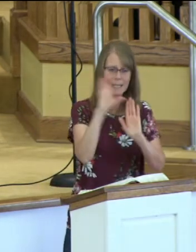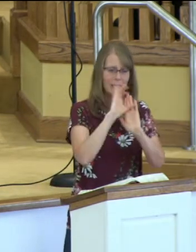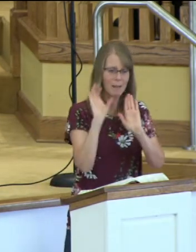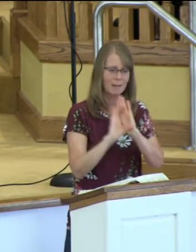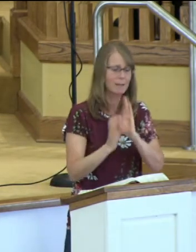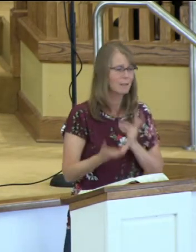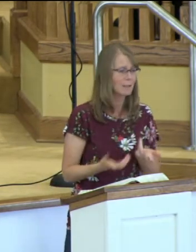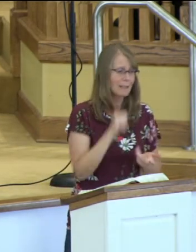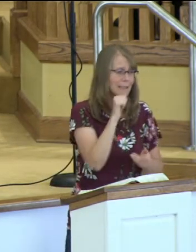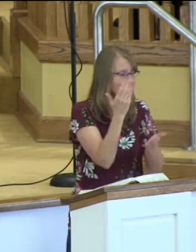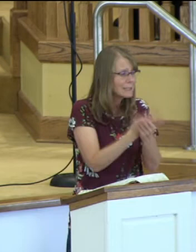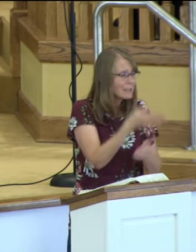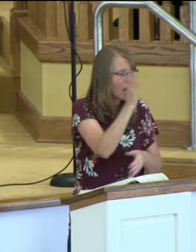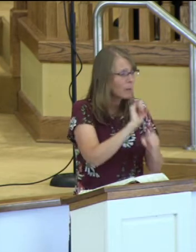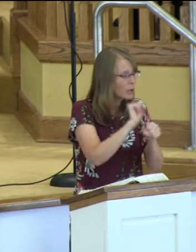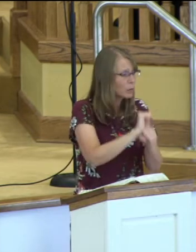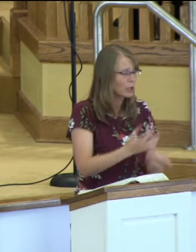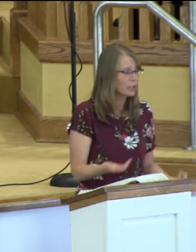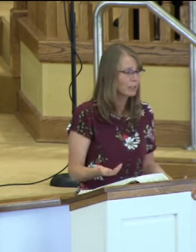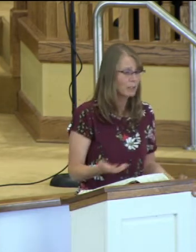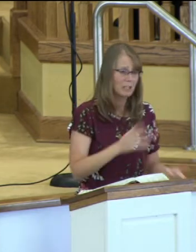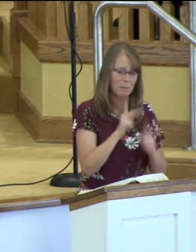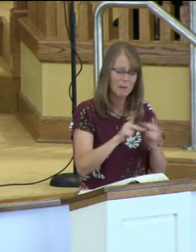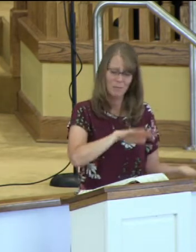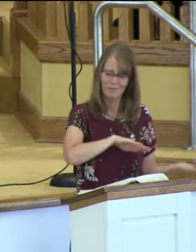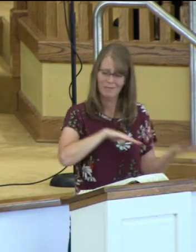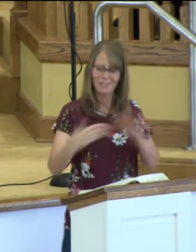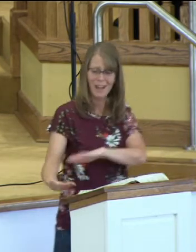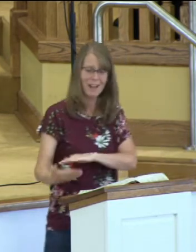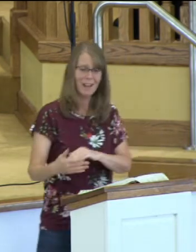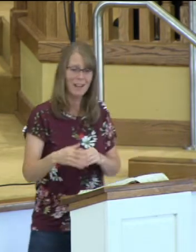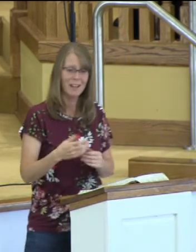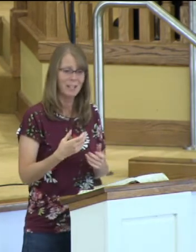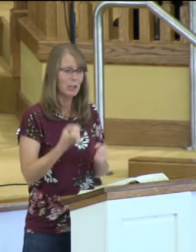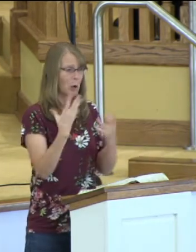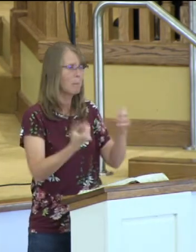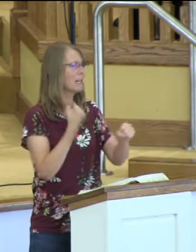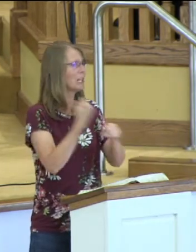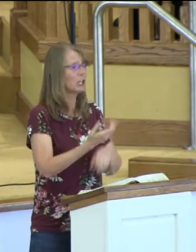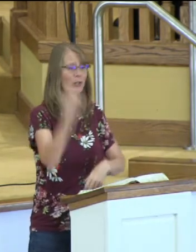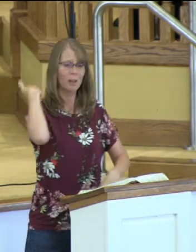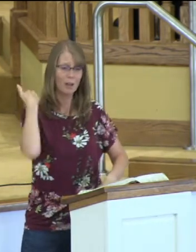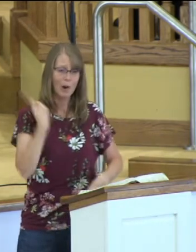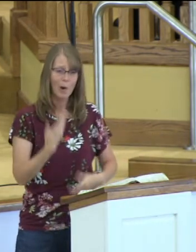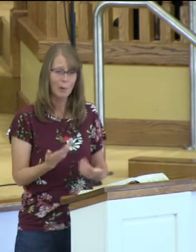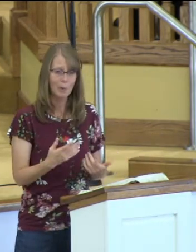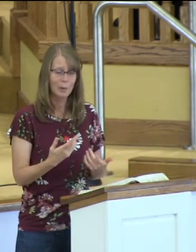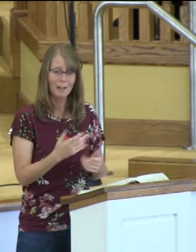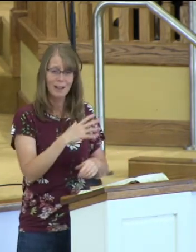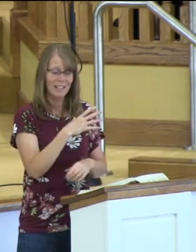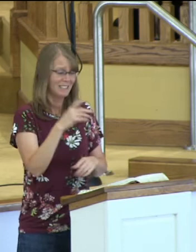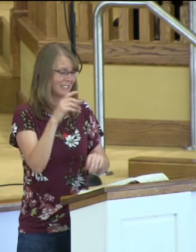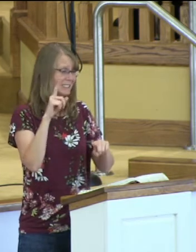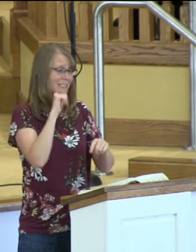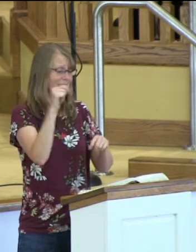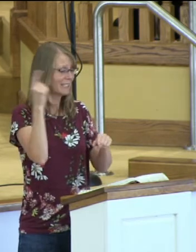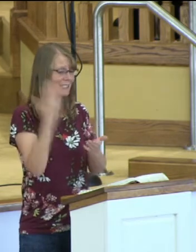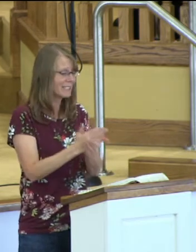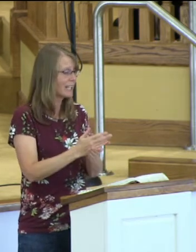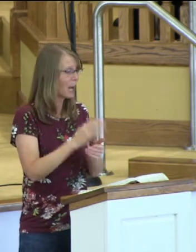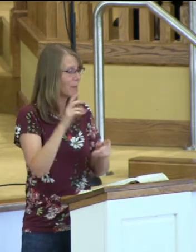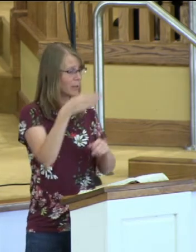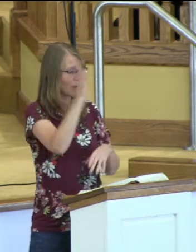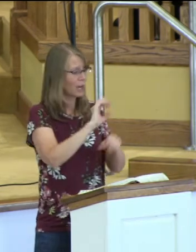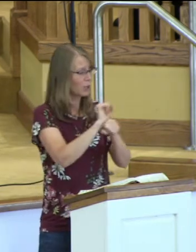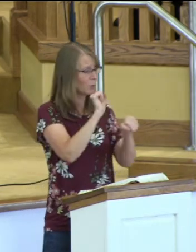stop then. They killed John Wycliffe, and it didn't stop then. They killed William Tyndale. It didn't stop then. Hey, listen, the word and